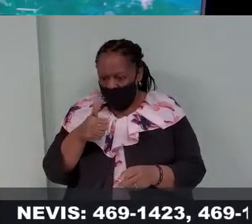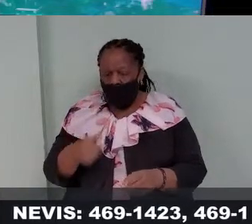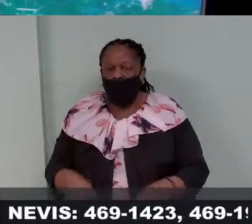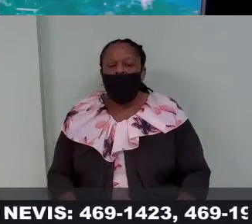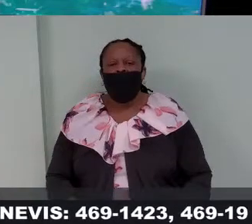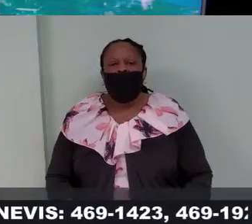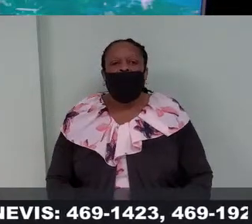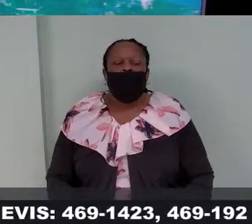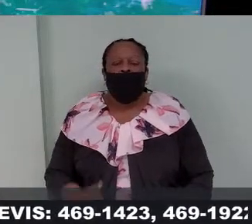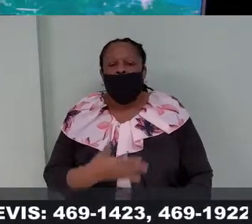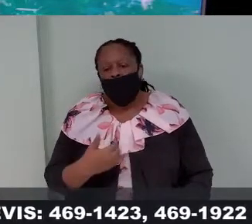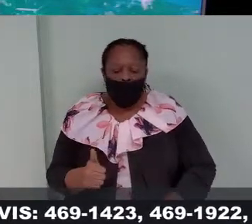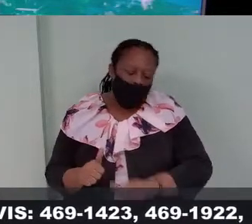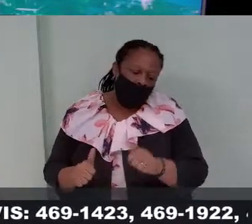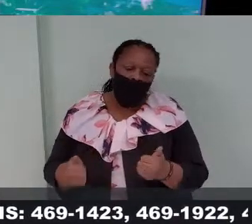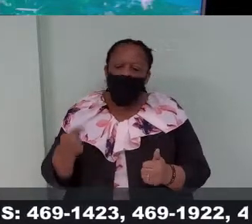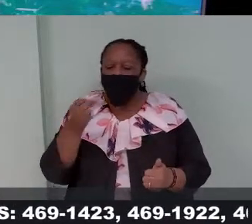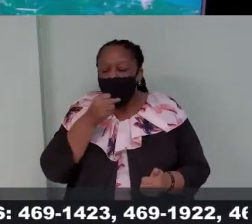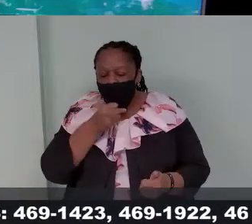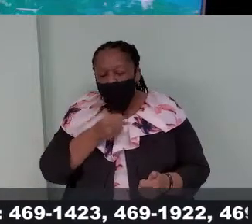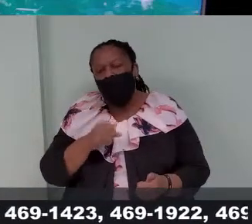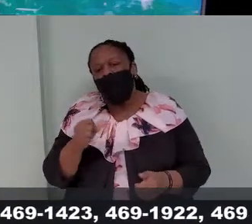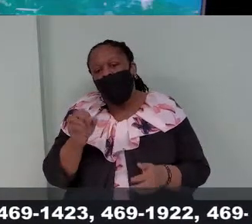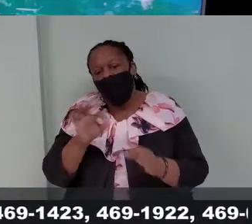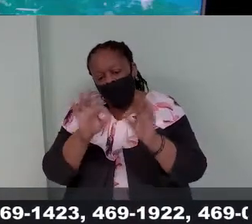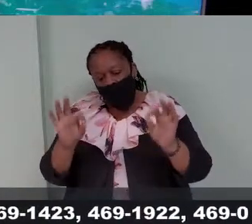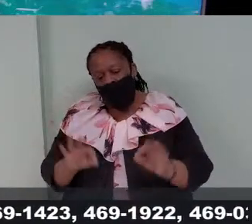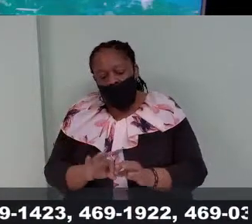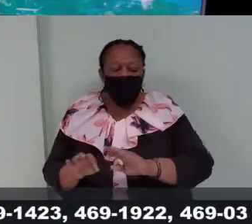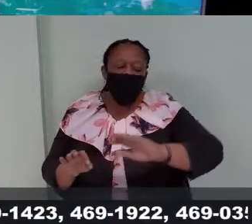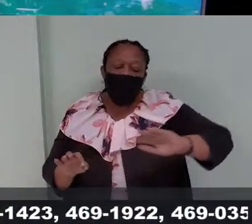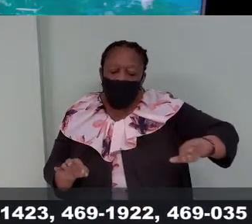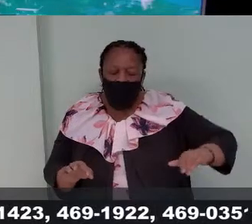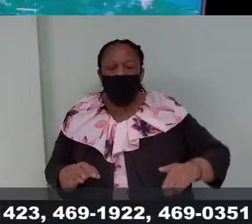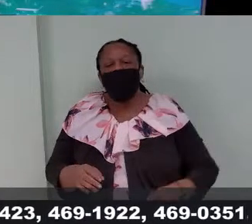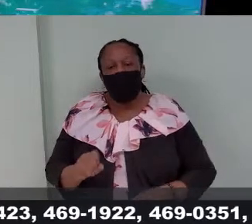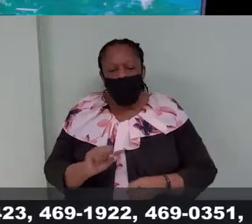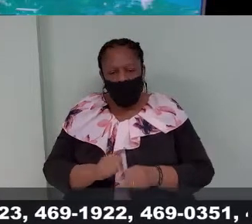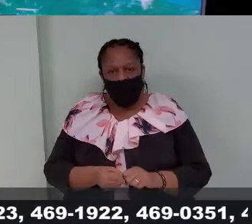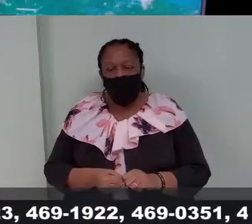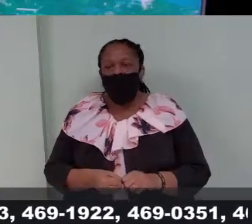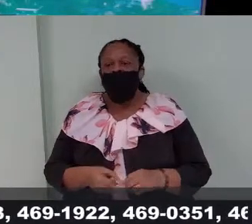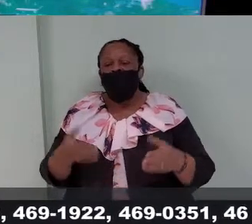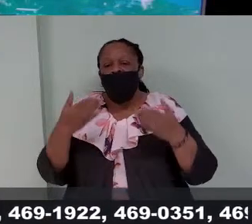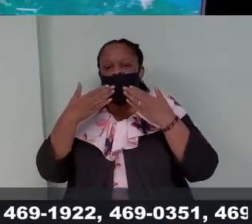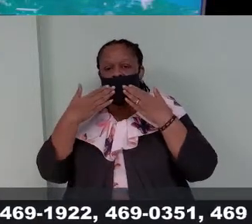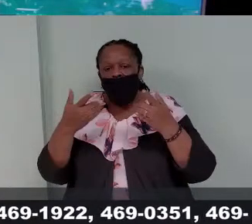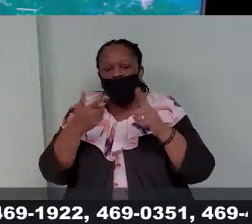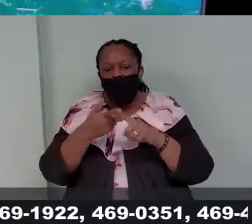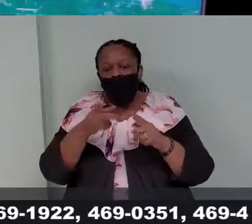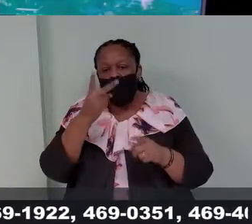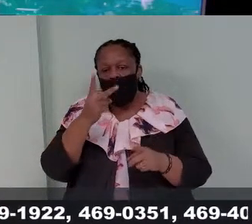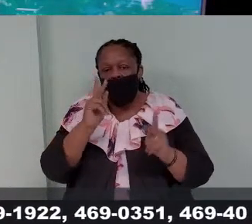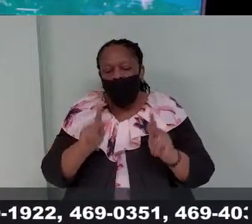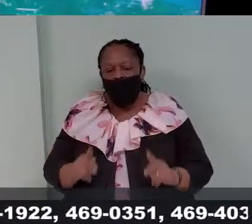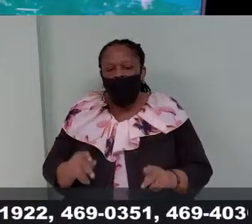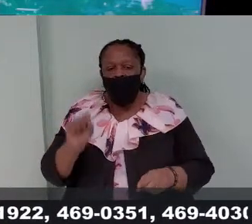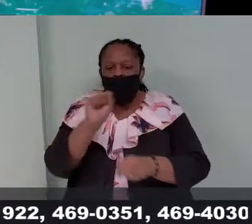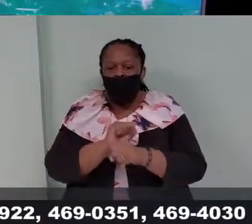commend the Miss Ophelia Blanchard and Travel Morris for the great work they did with the travel form.